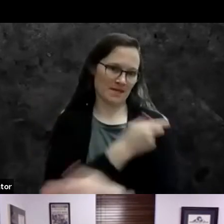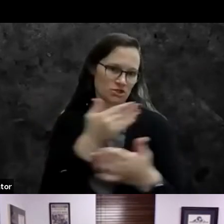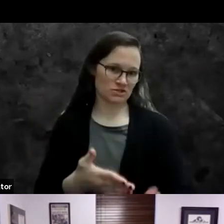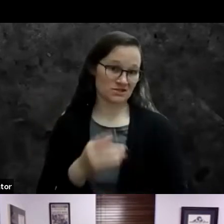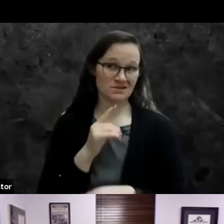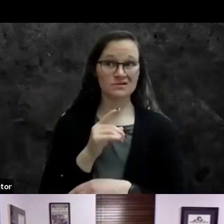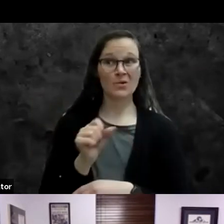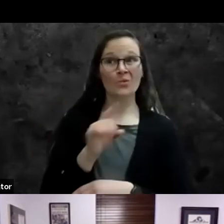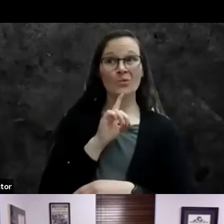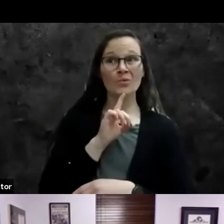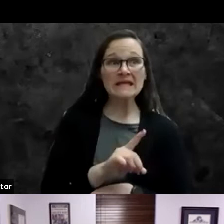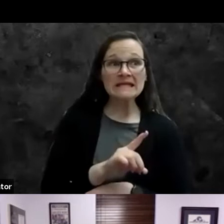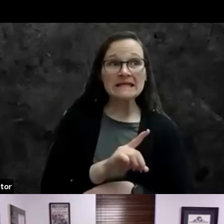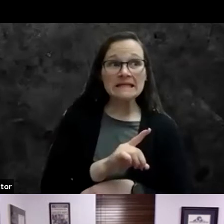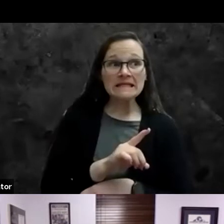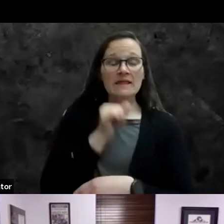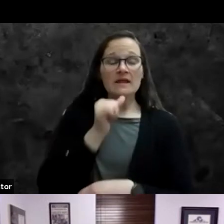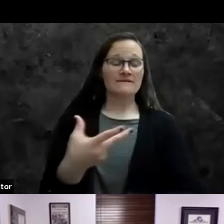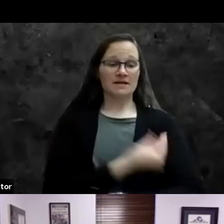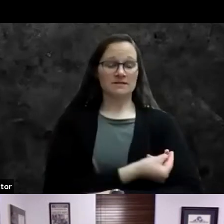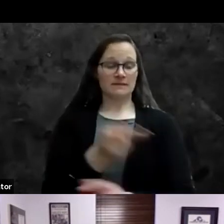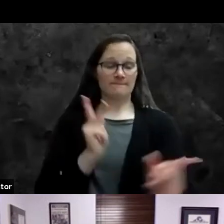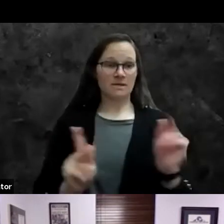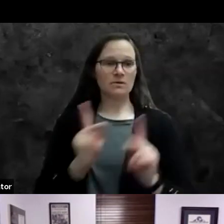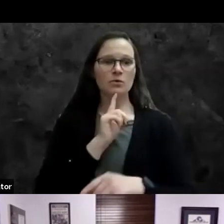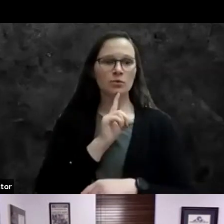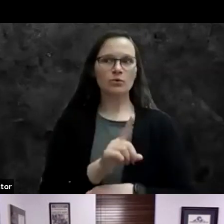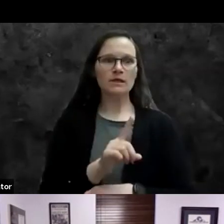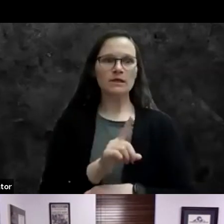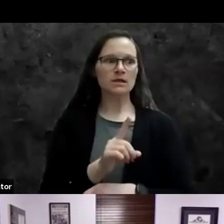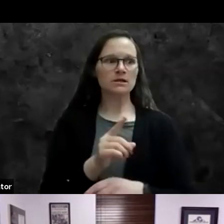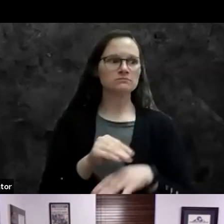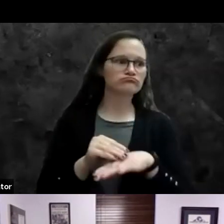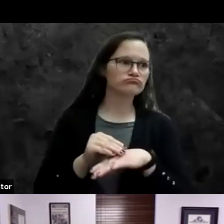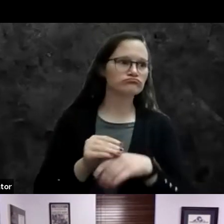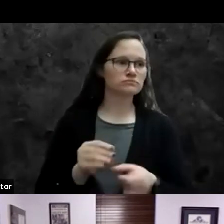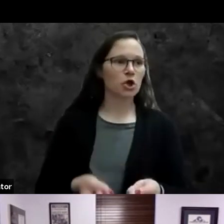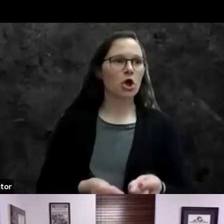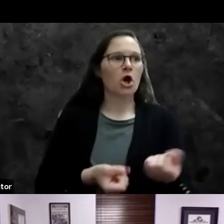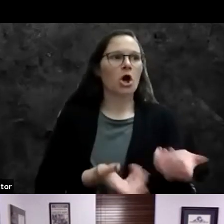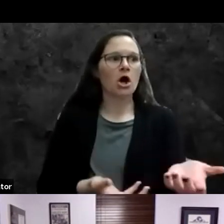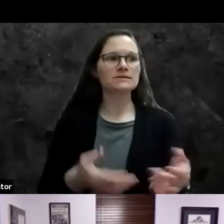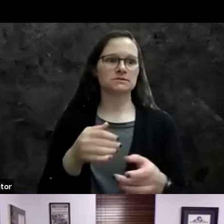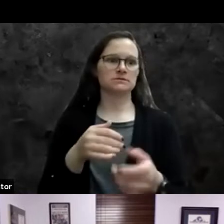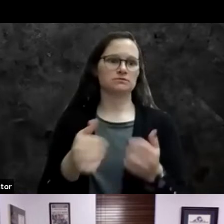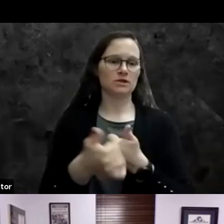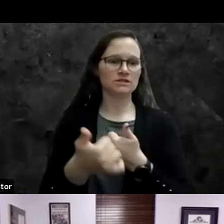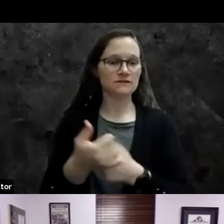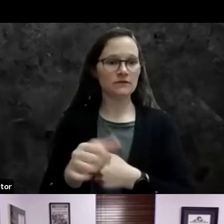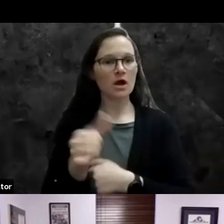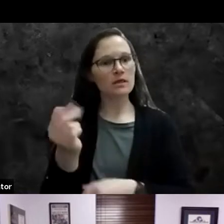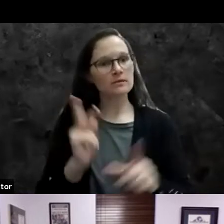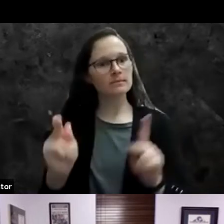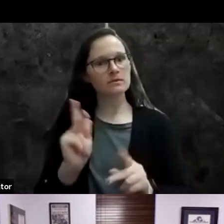are putting everyone at risk because of the high proportion of those individuals using hospital beds means those hospital beds aren't available for anything